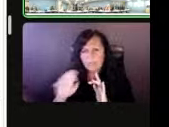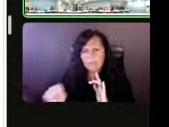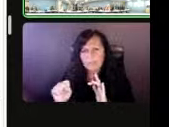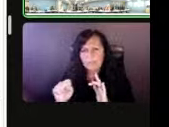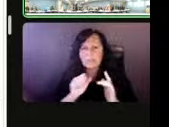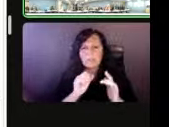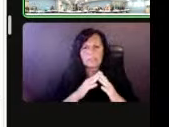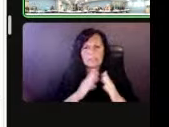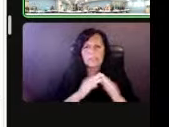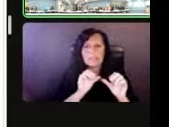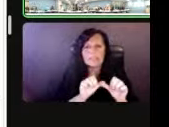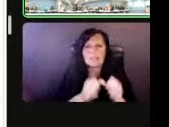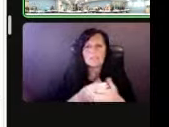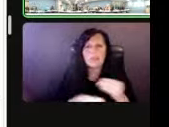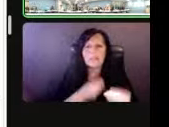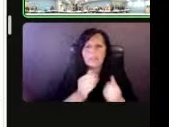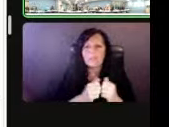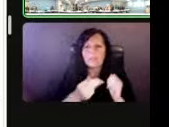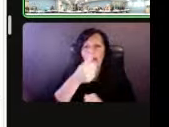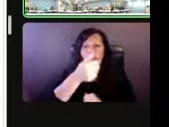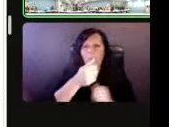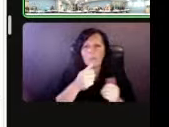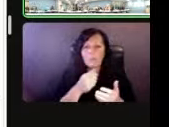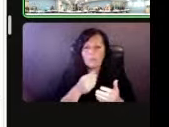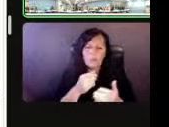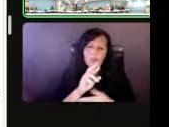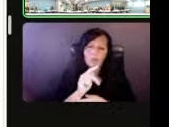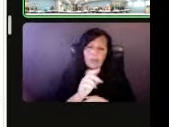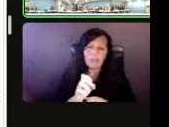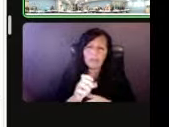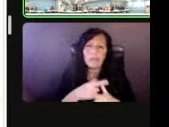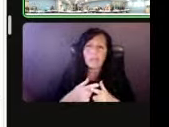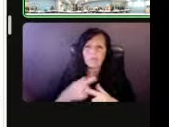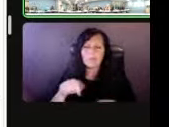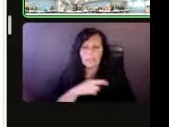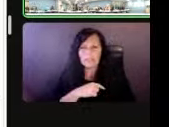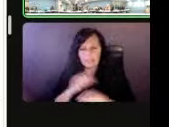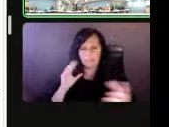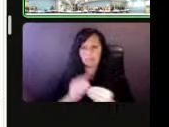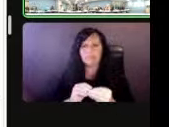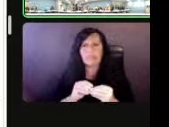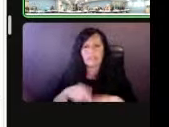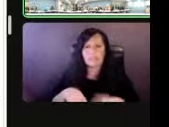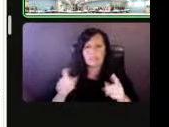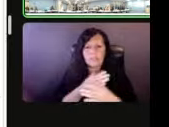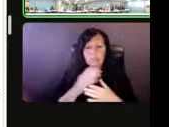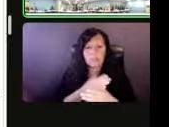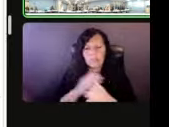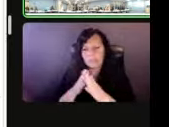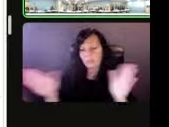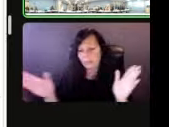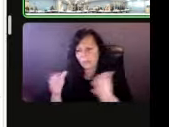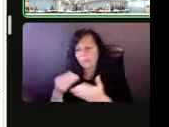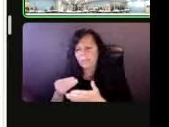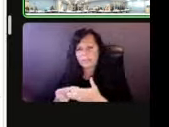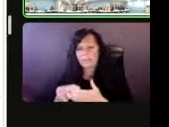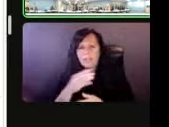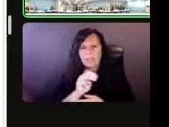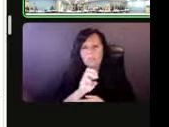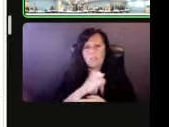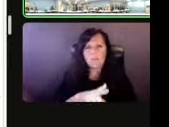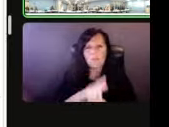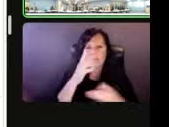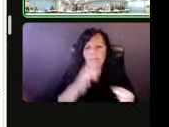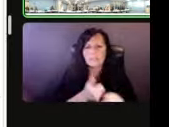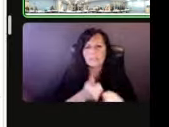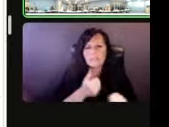rate. So we accumulated the delta, the difference in those rates in the general funds. That Morrow decision was overturned. So it was a